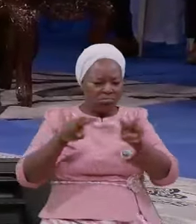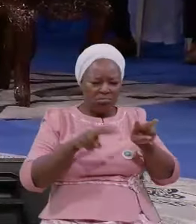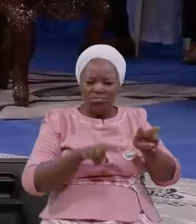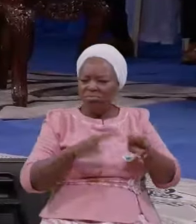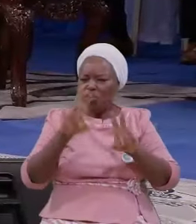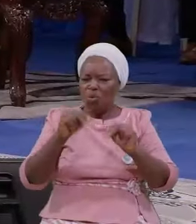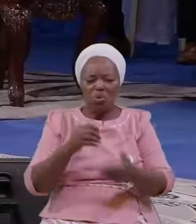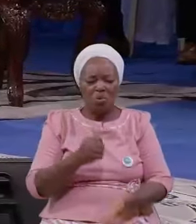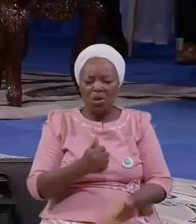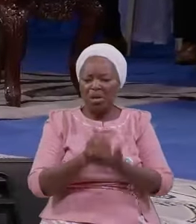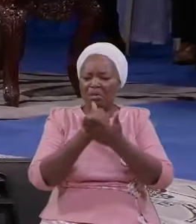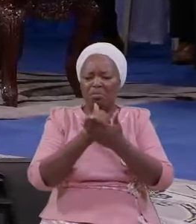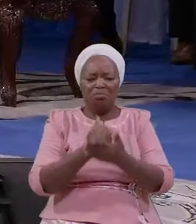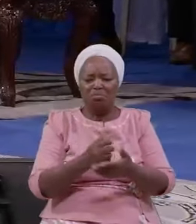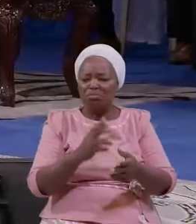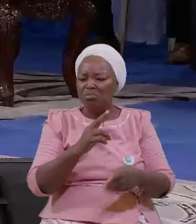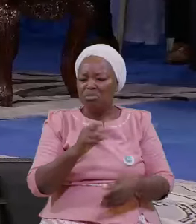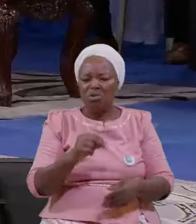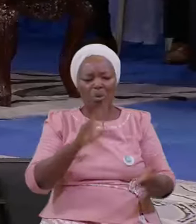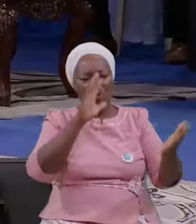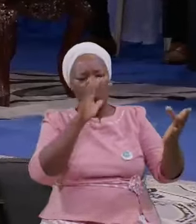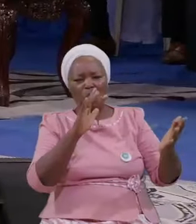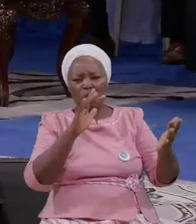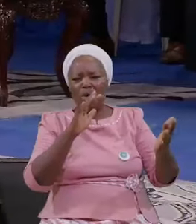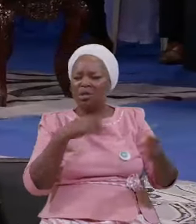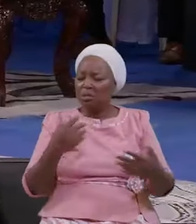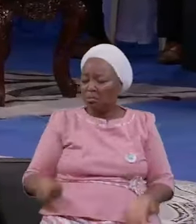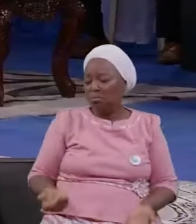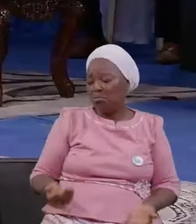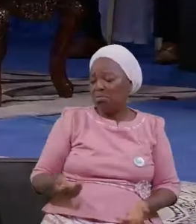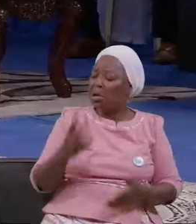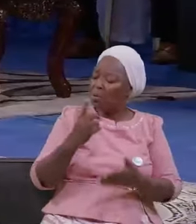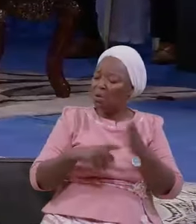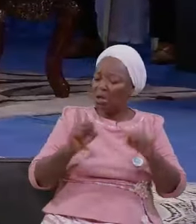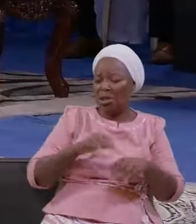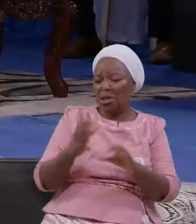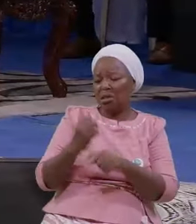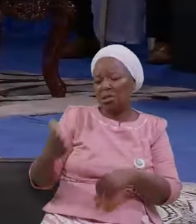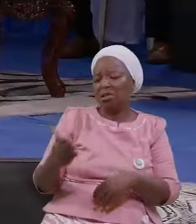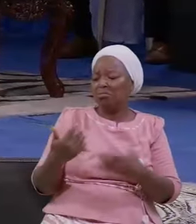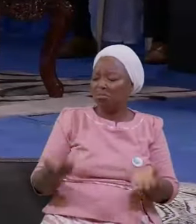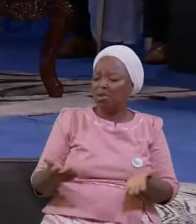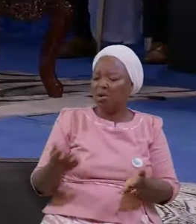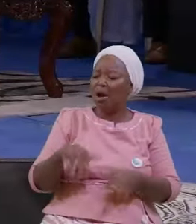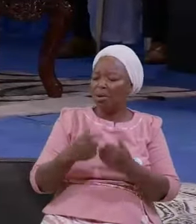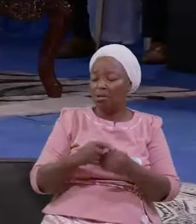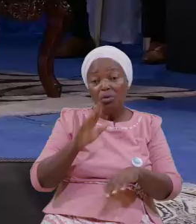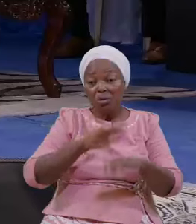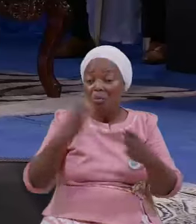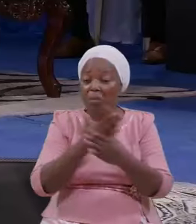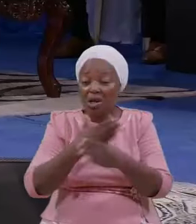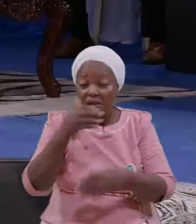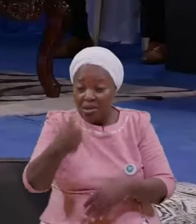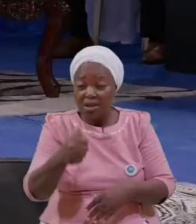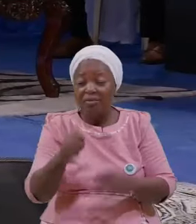hopeless. Where do I go? How can I get there? Don't worry, stay where you are. Jesus will get to you